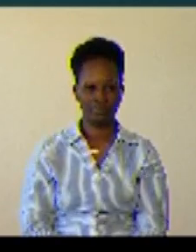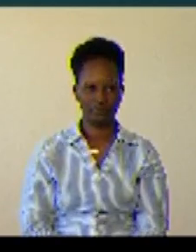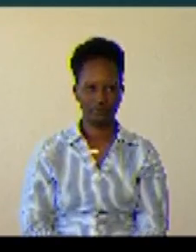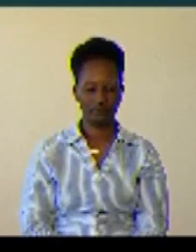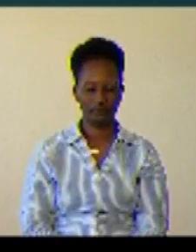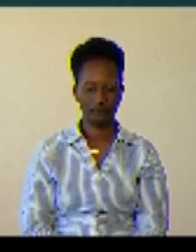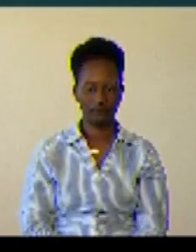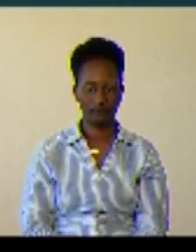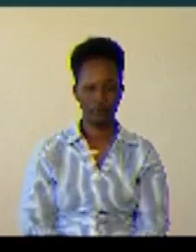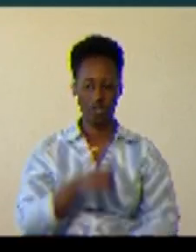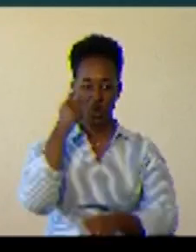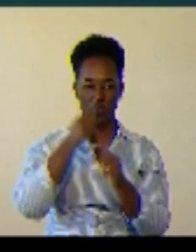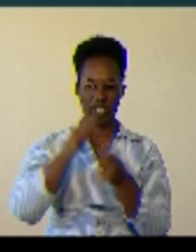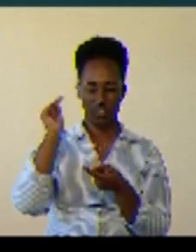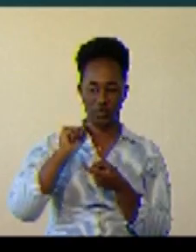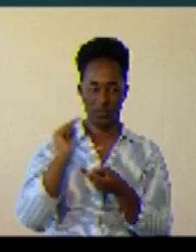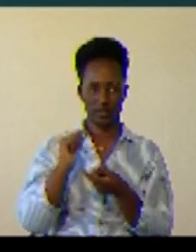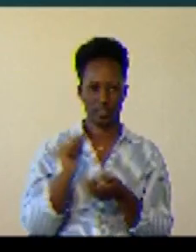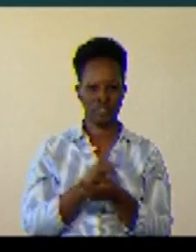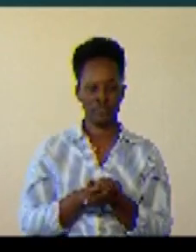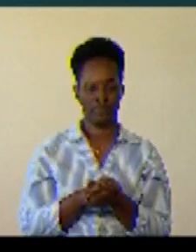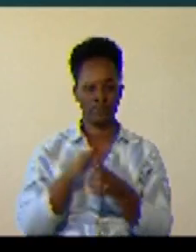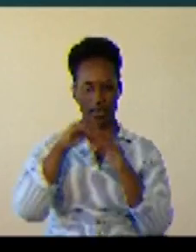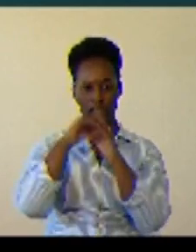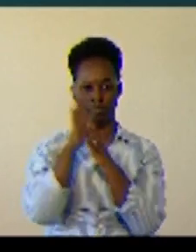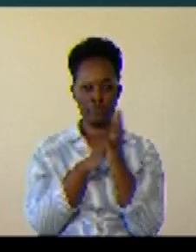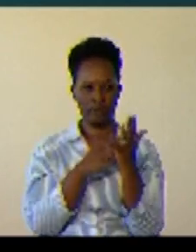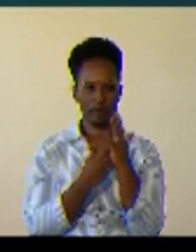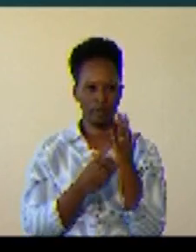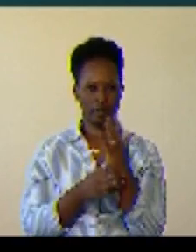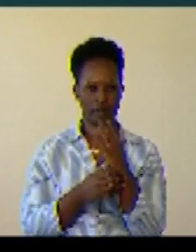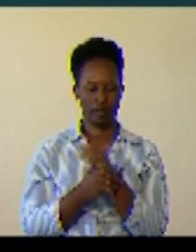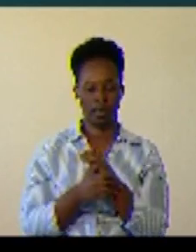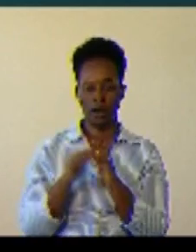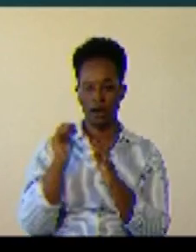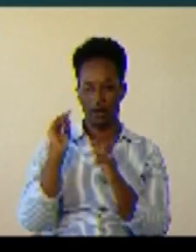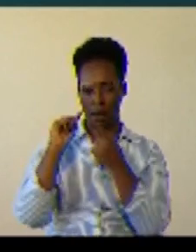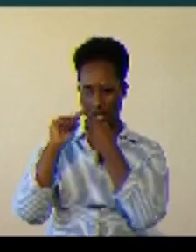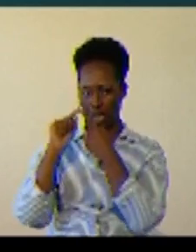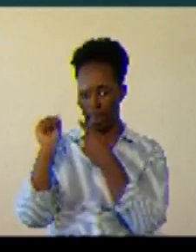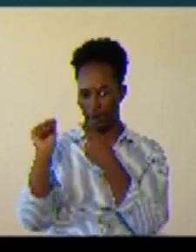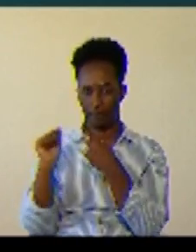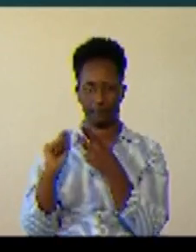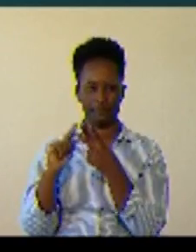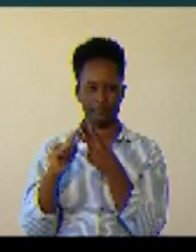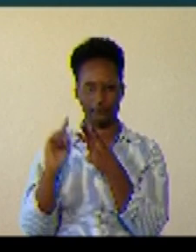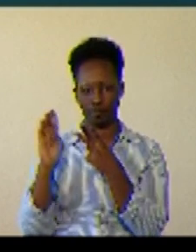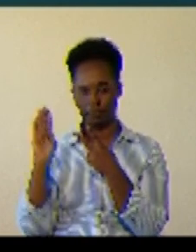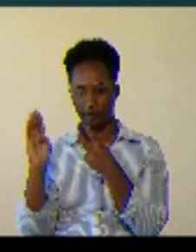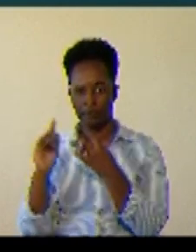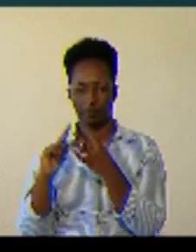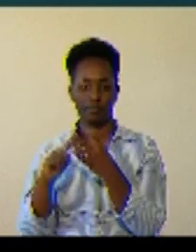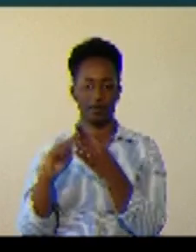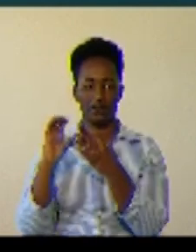Which property decreases down group 7 in the periodic table? The atomic radius, electronegativity,